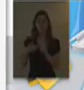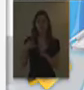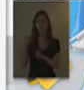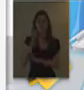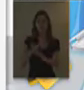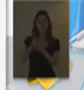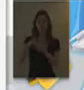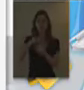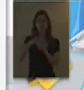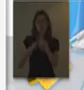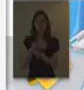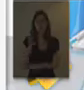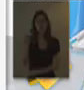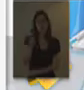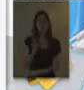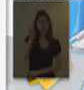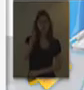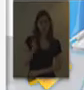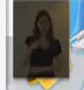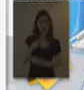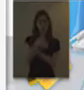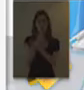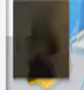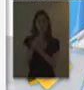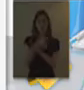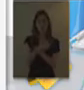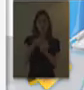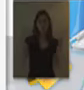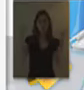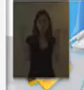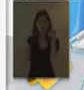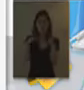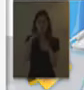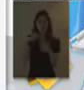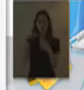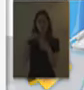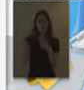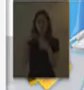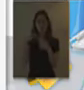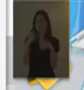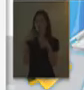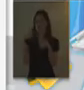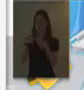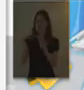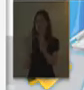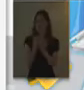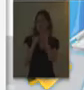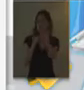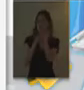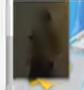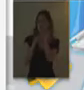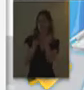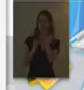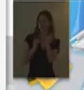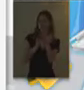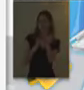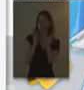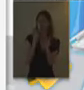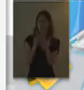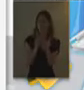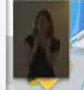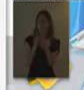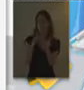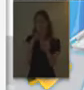look at usability, usefulness, so we really concentrate on the user, so everything that begins with you.